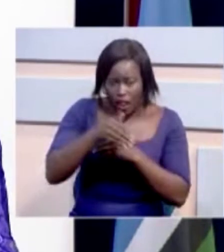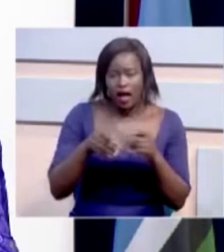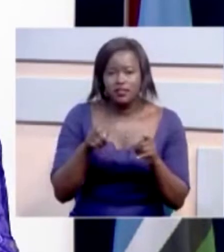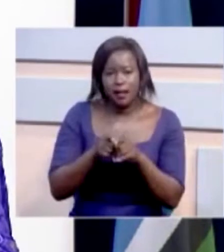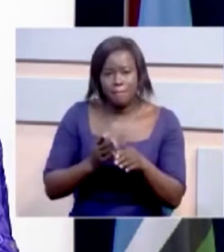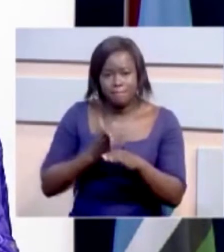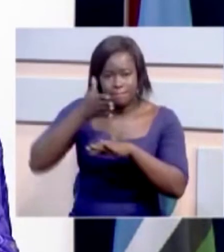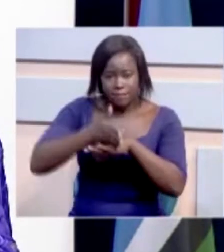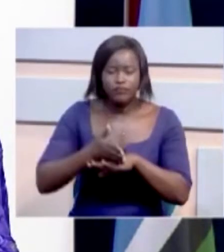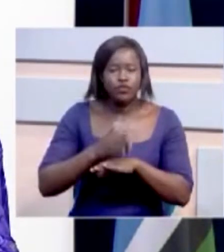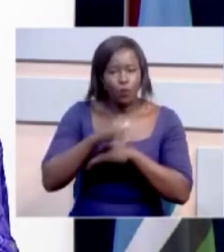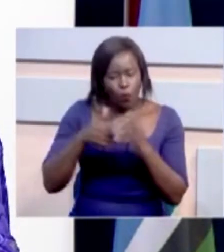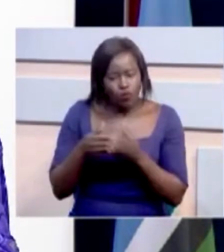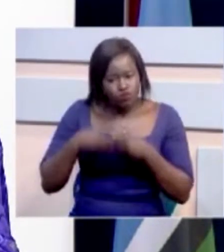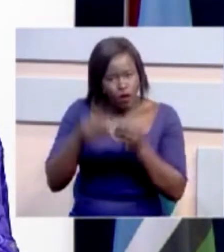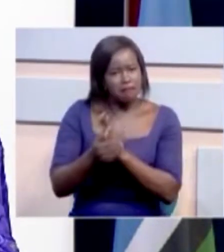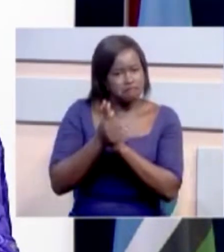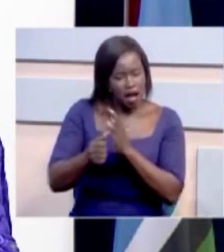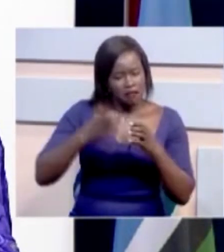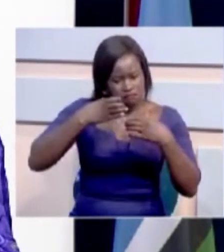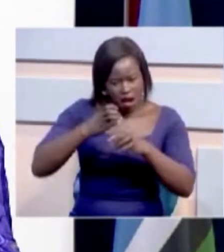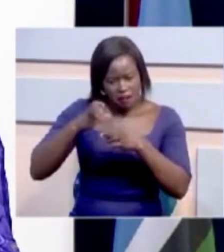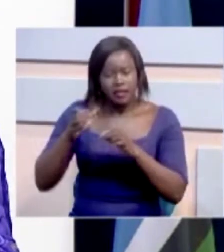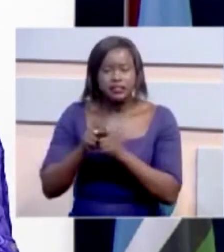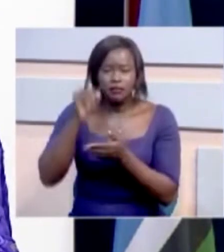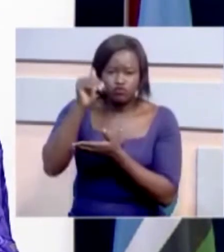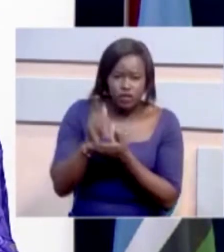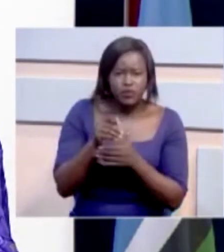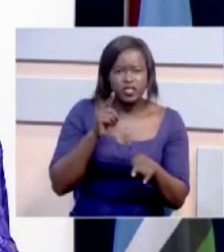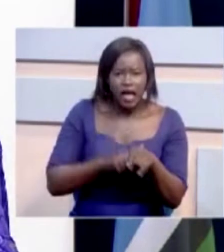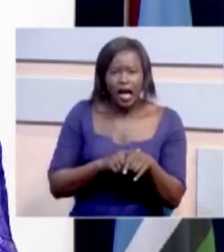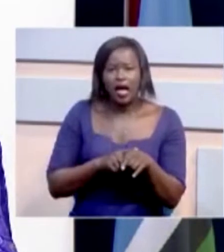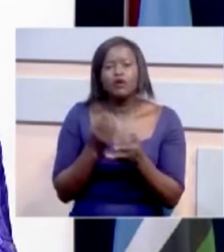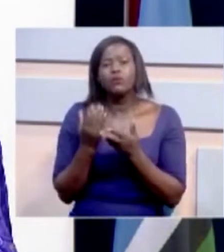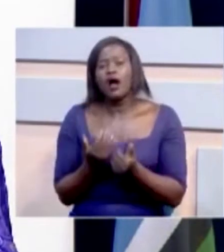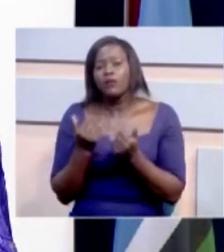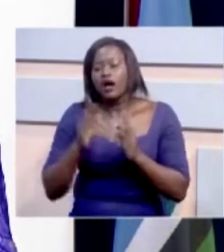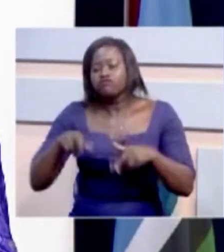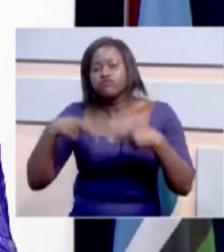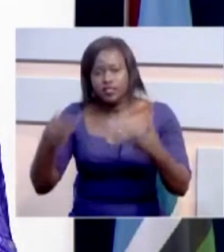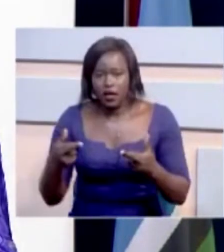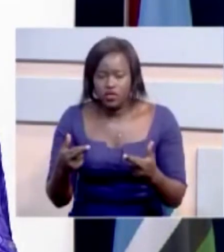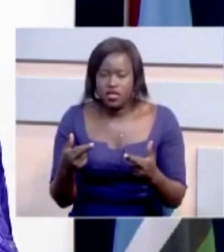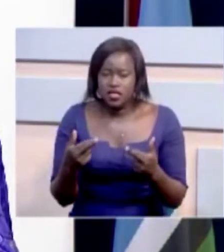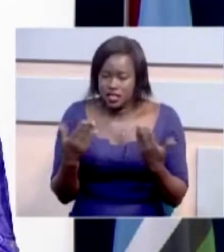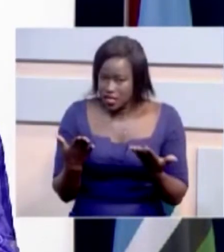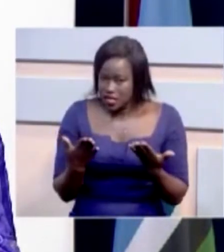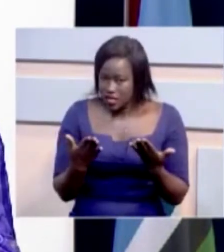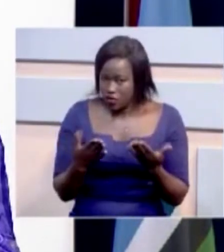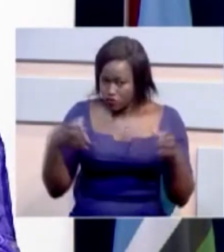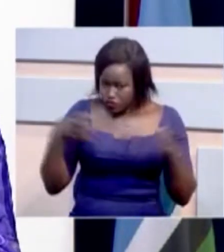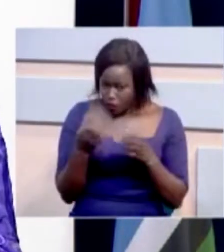with gene expert machines to reduce the turnaround time of results for